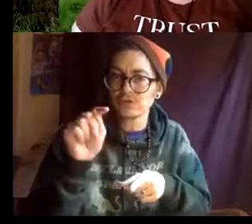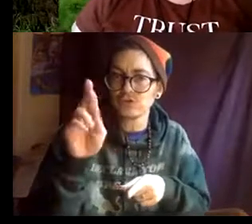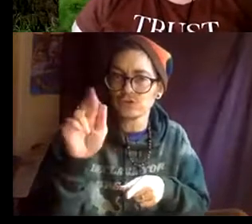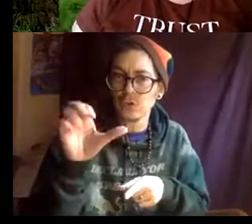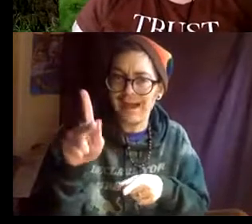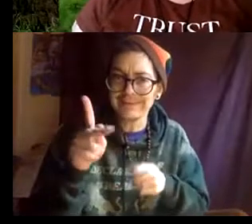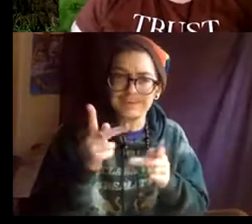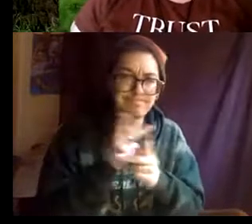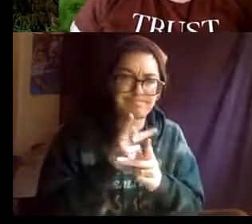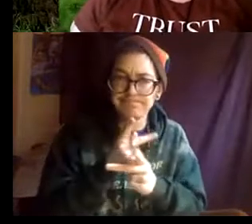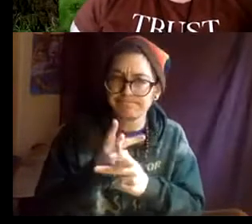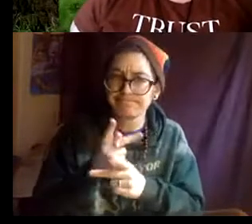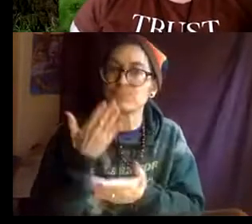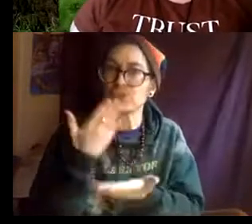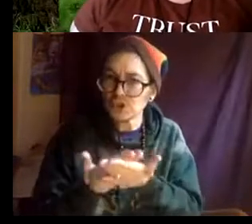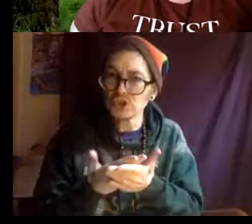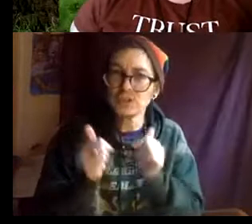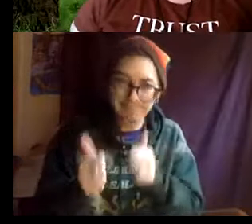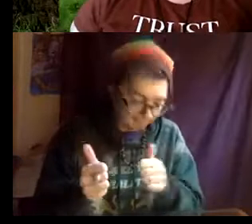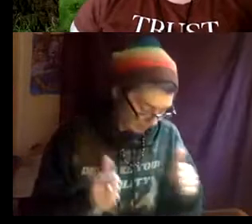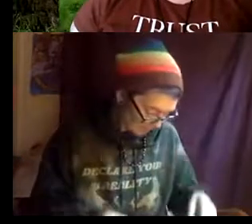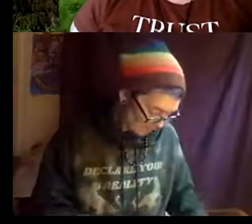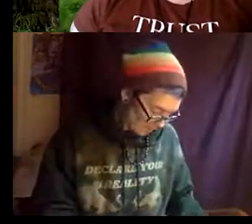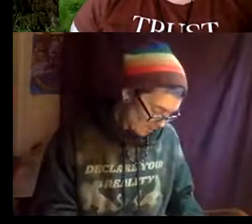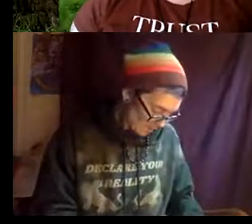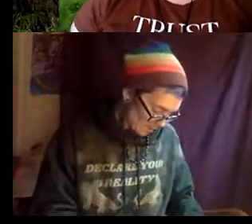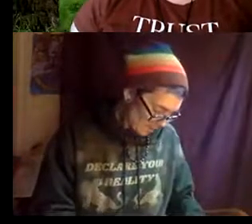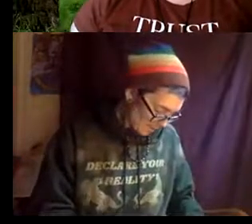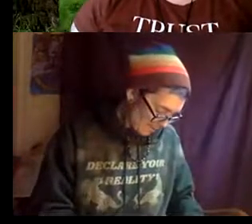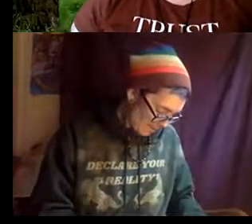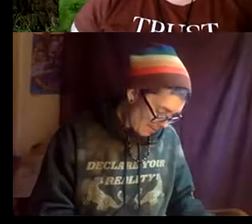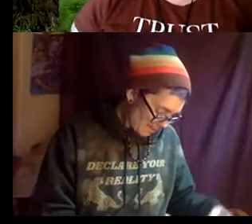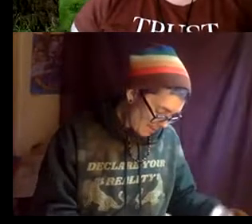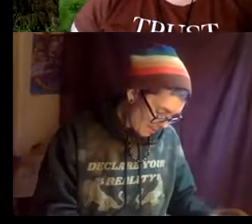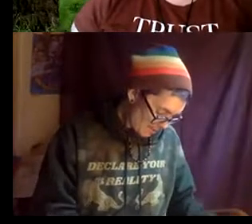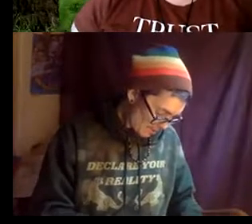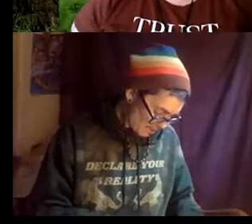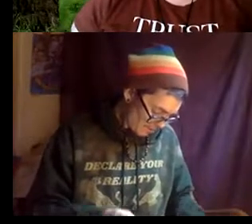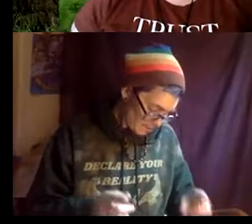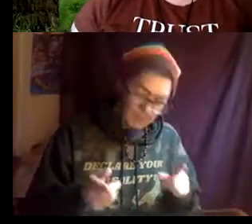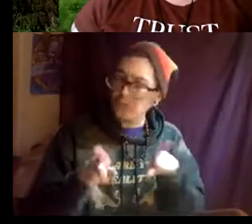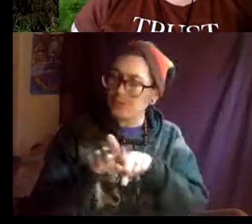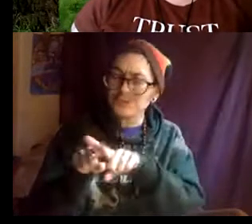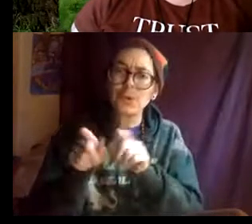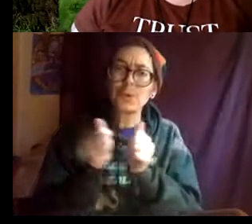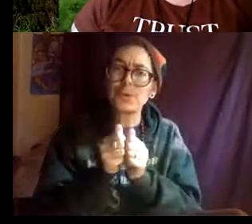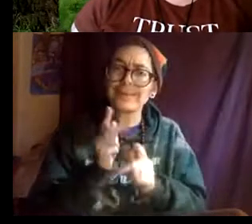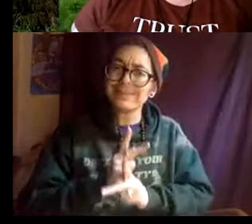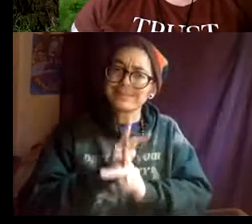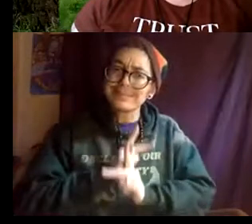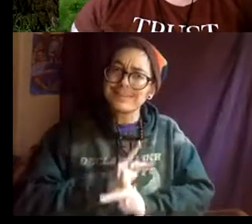that happens over time, but I think you're on the right track. And having those friends that support that growth in you would be